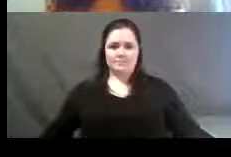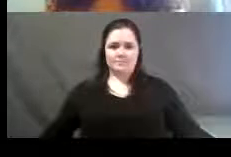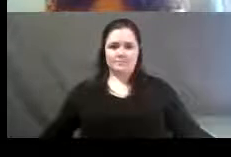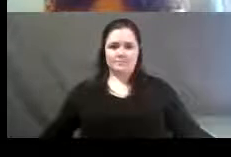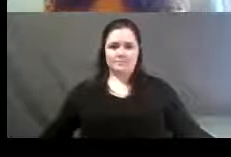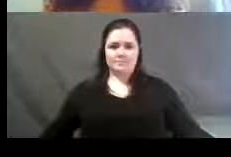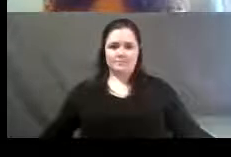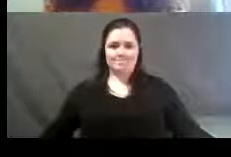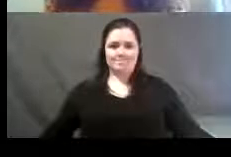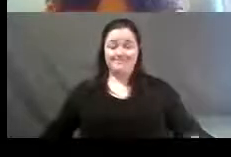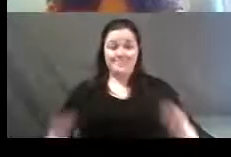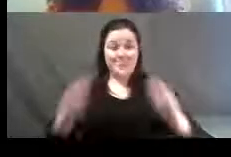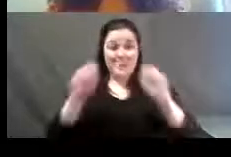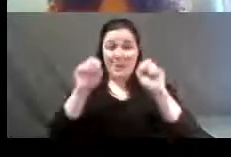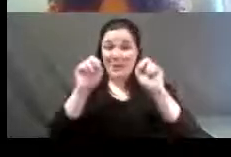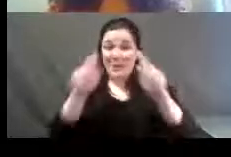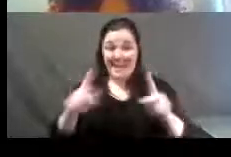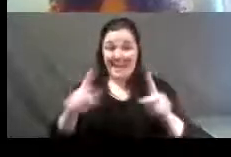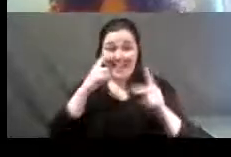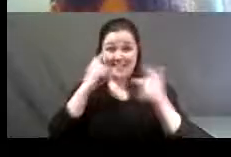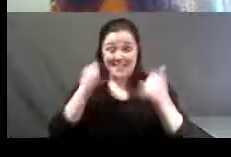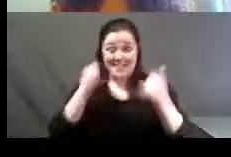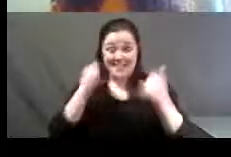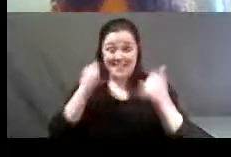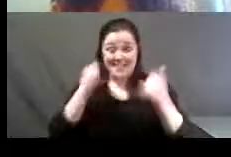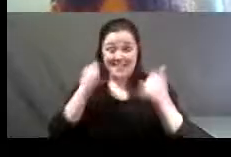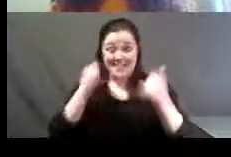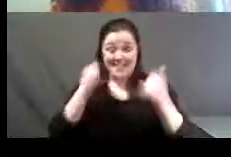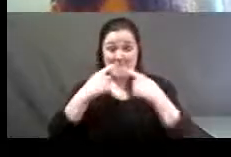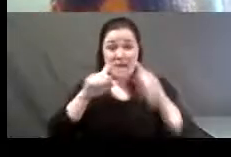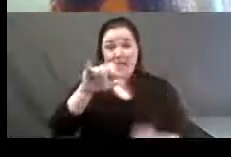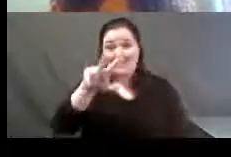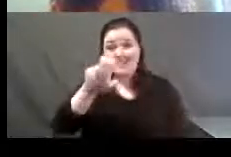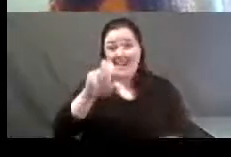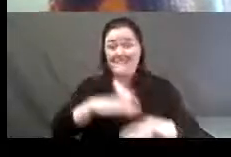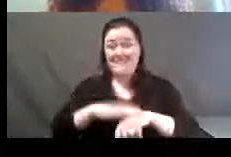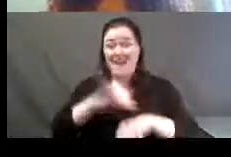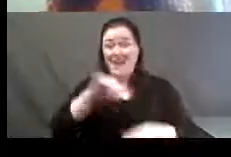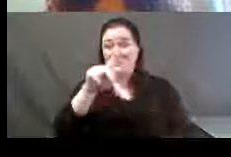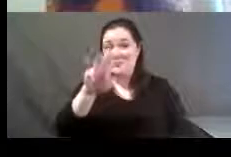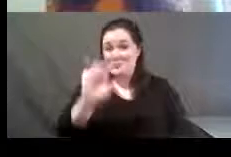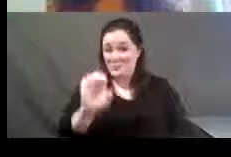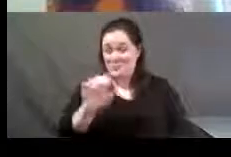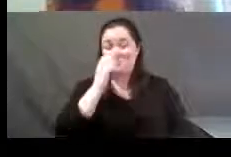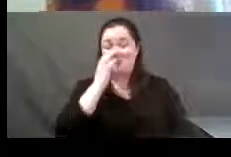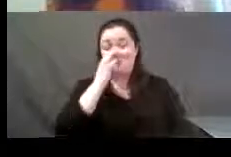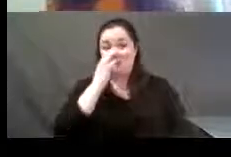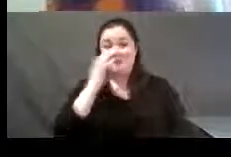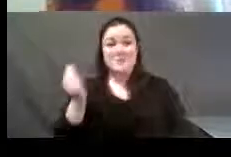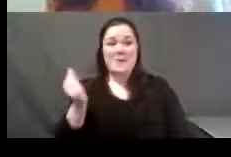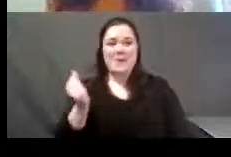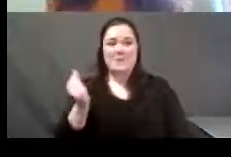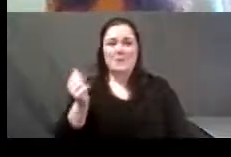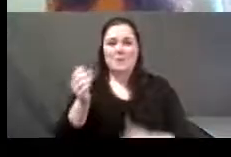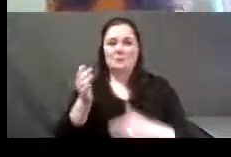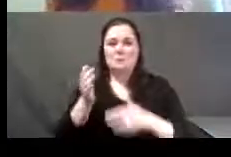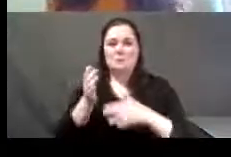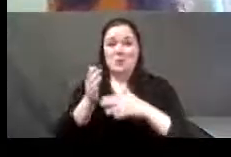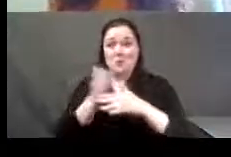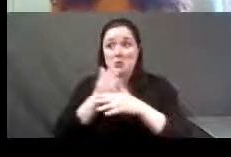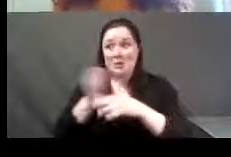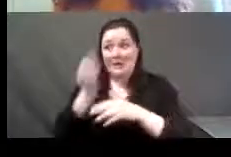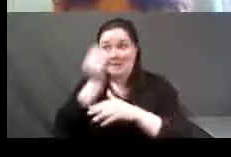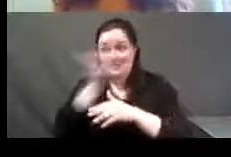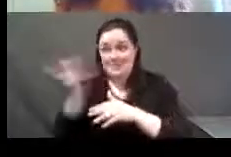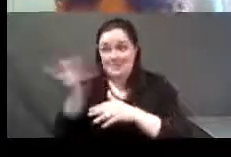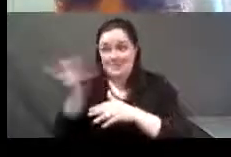All right, I think we're live on YouTube, so I'm just going to share that with a couple of folks so they have access to this presentation,